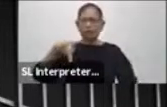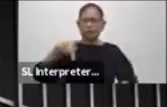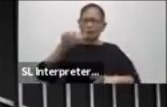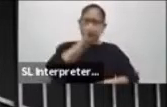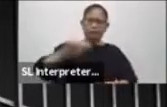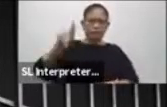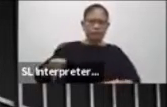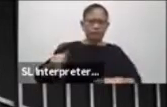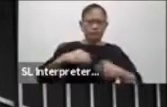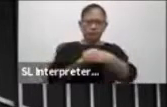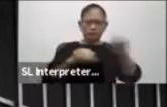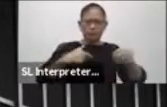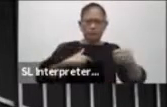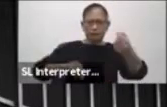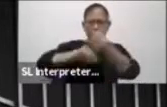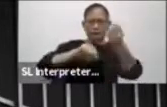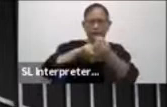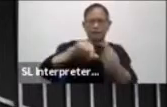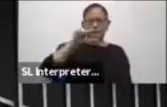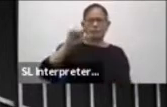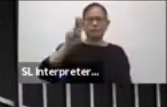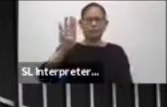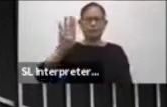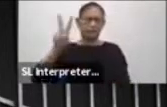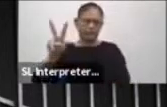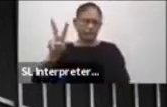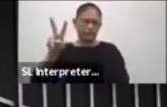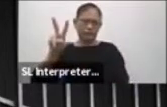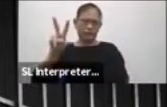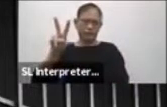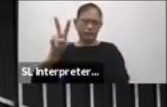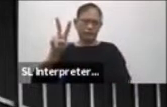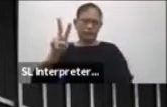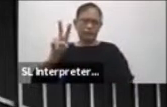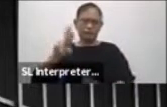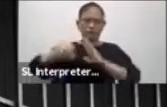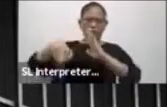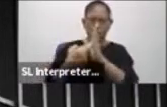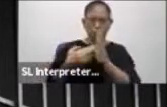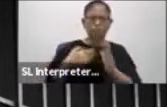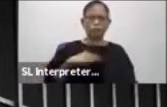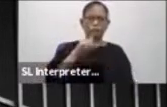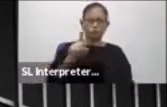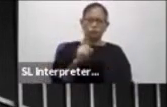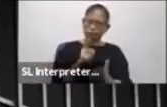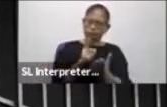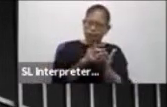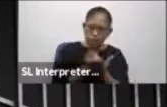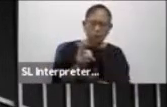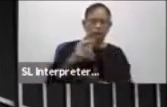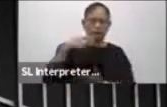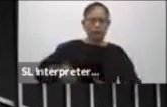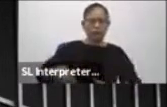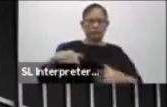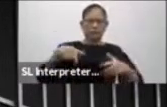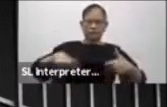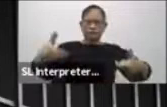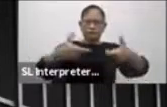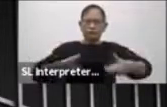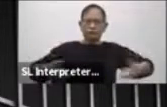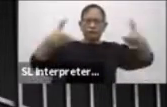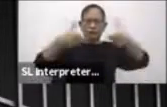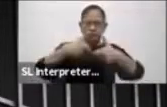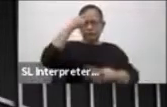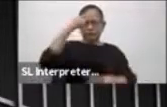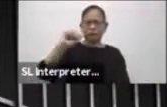I support the GBV portfolio. It is an absolute honor to be part of this 10th Asia-Pacific Conference on Reproductive and Sexual